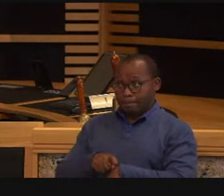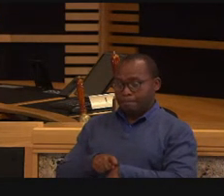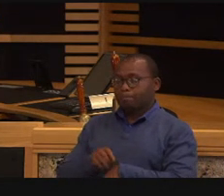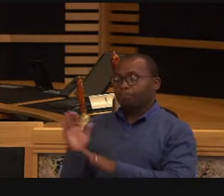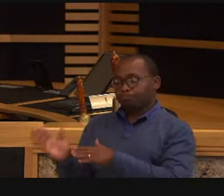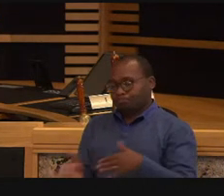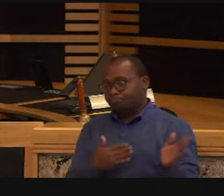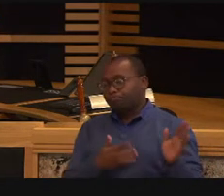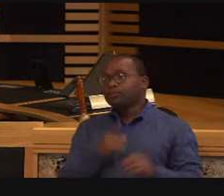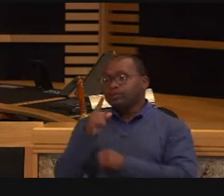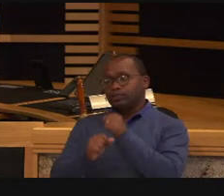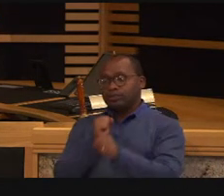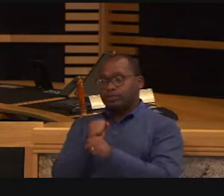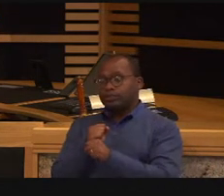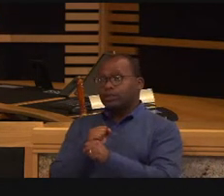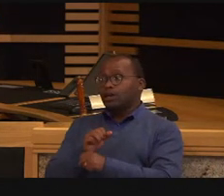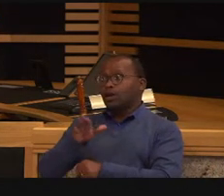were at